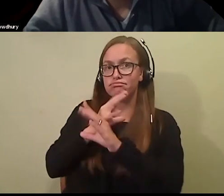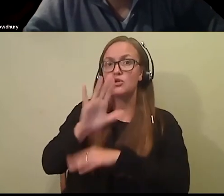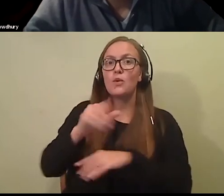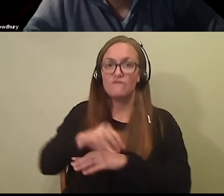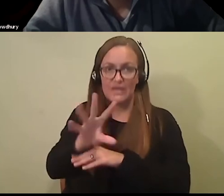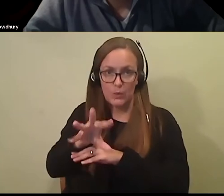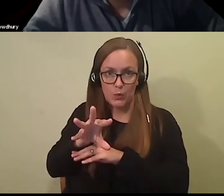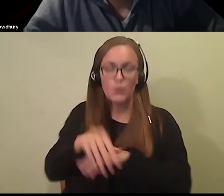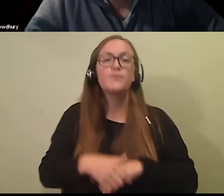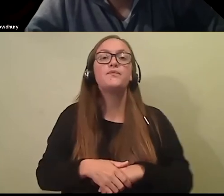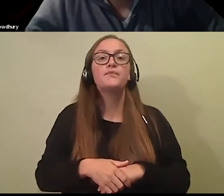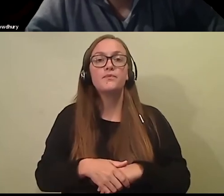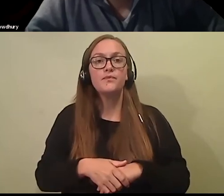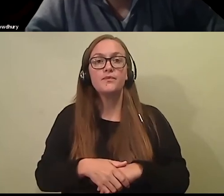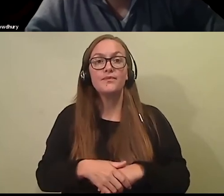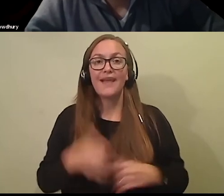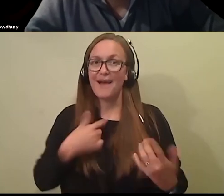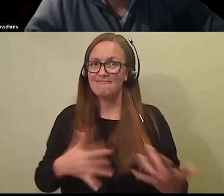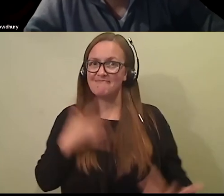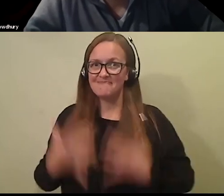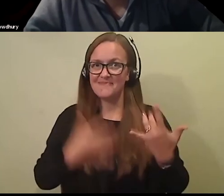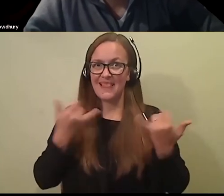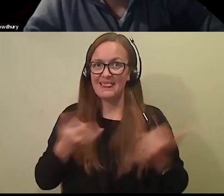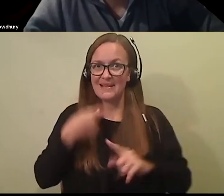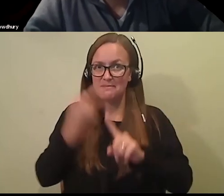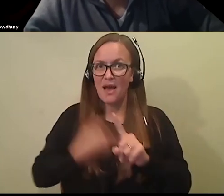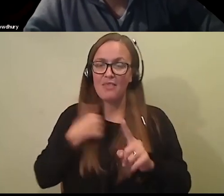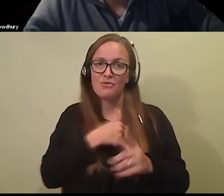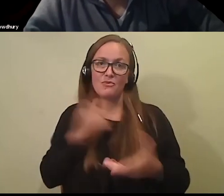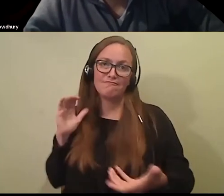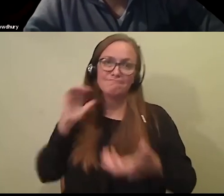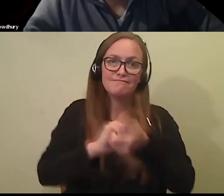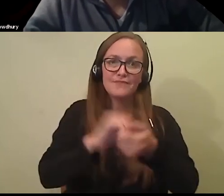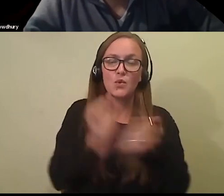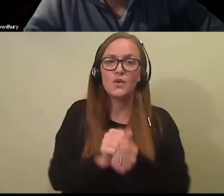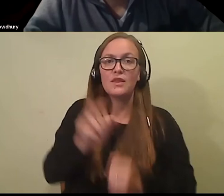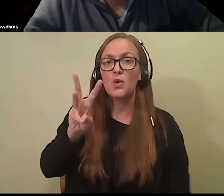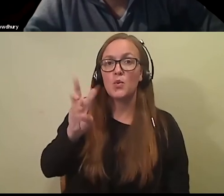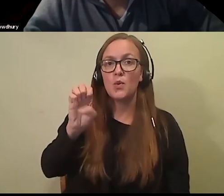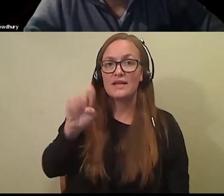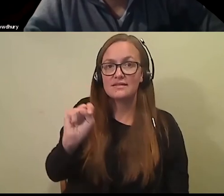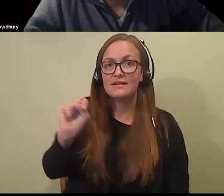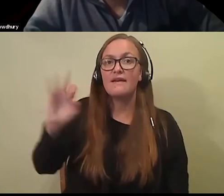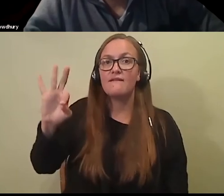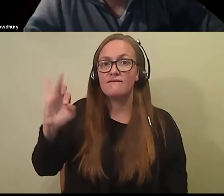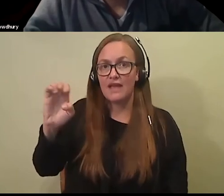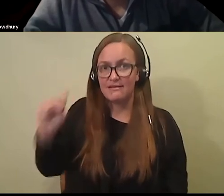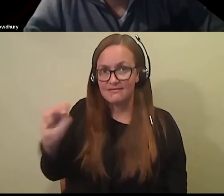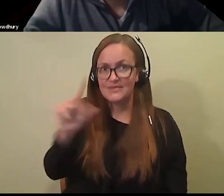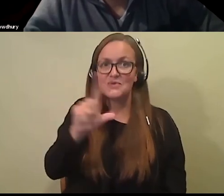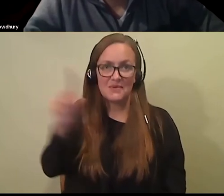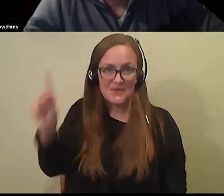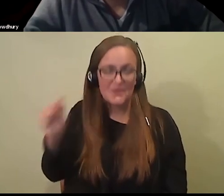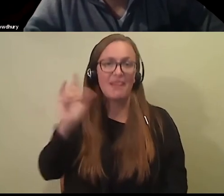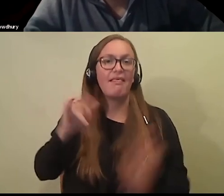really excited this month to be partnering with WestFest. WestFest 2020 is Ohio State's celebration of science,